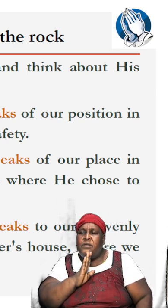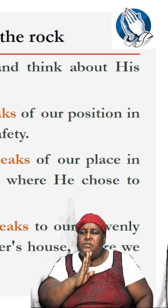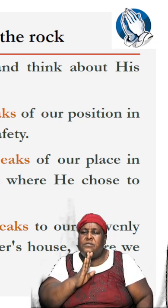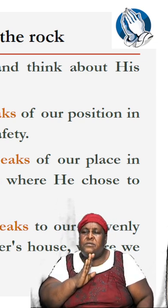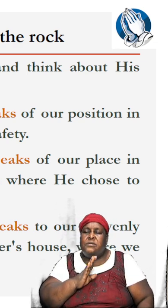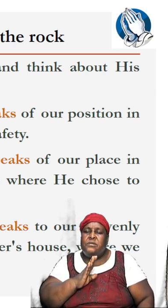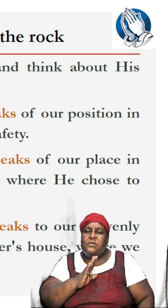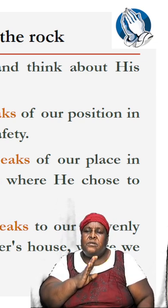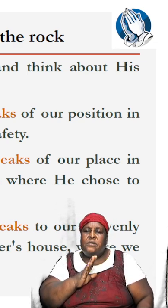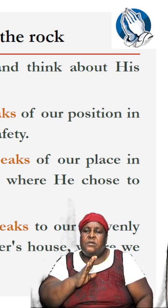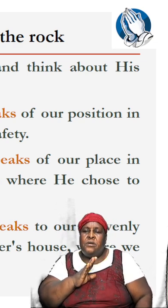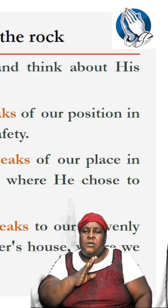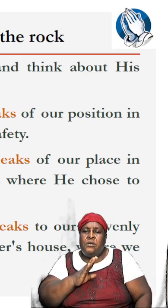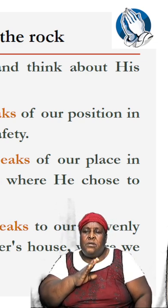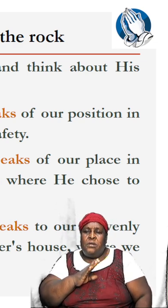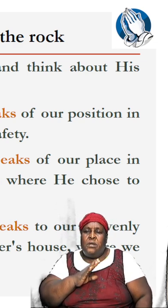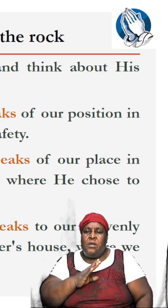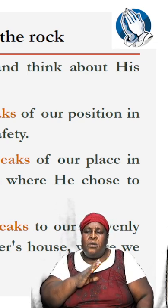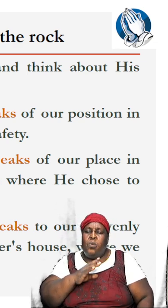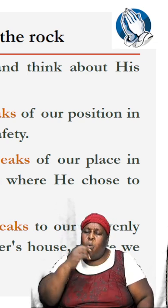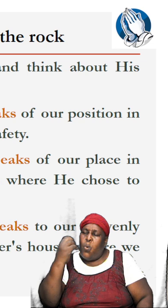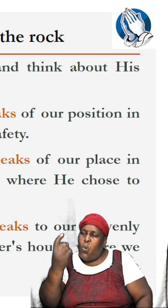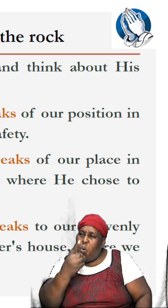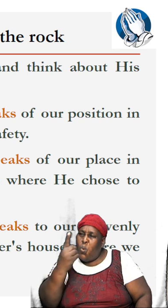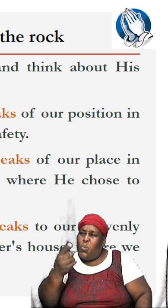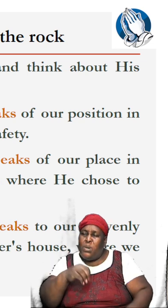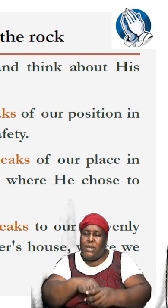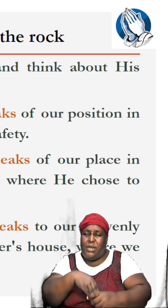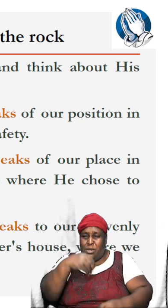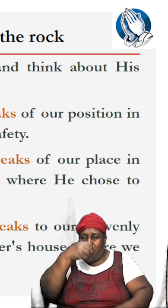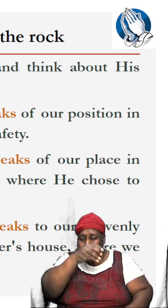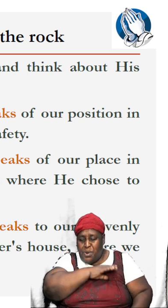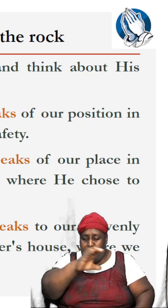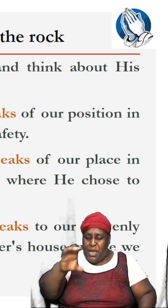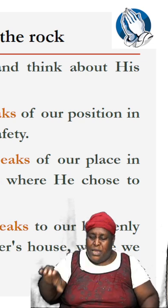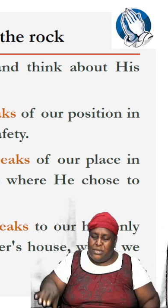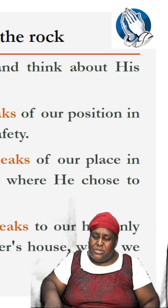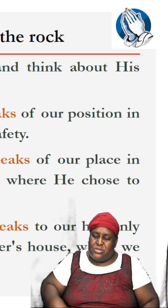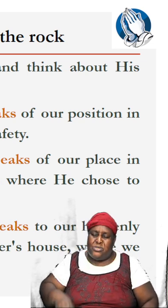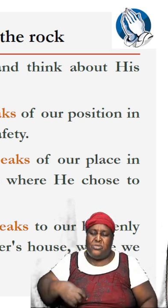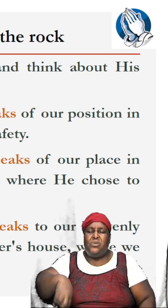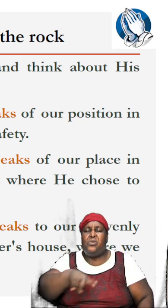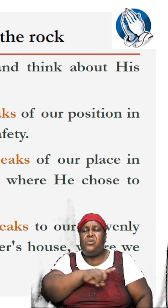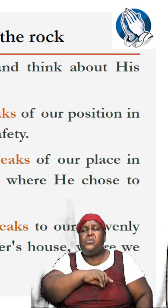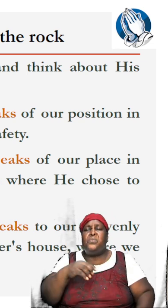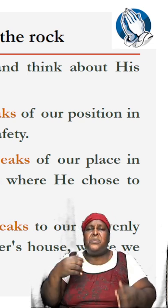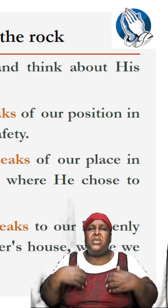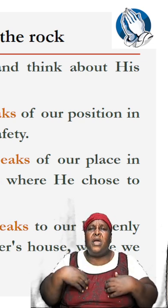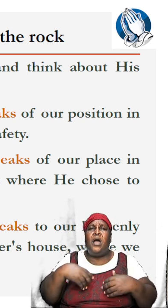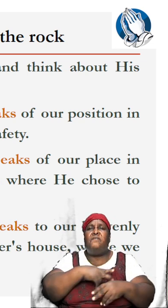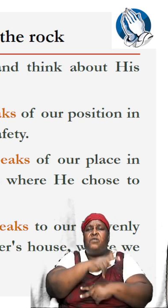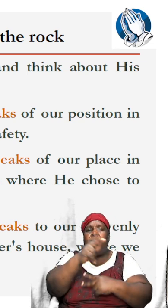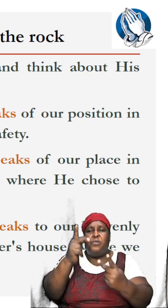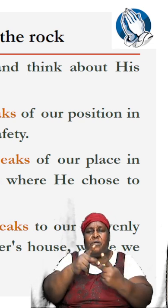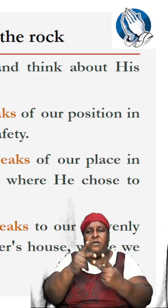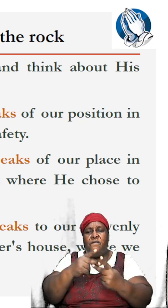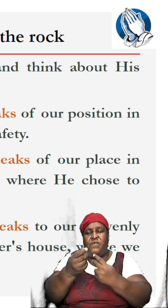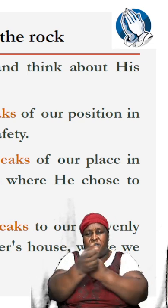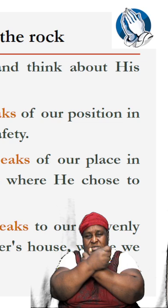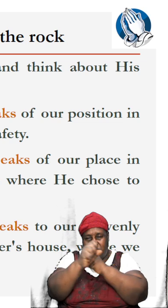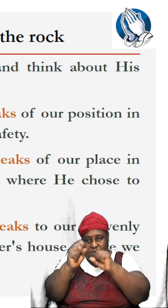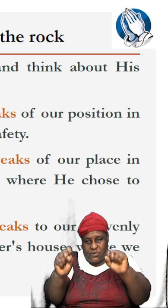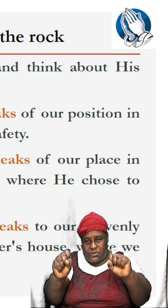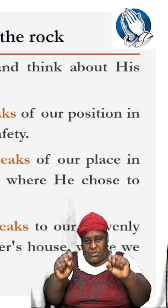God, because it is only in Christ that we have perfect security and